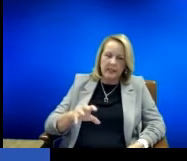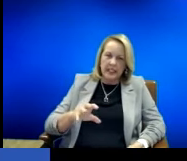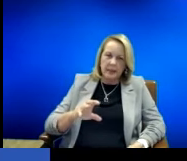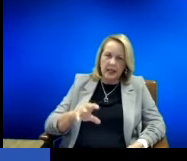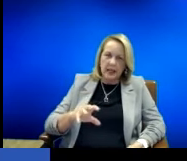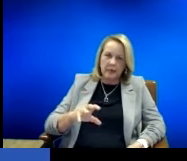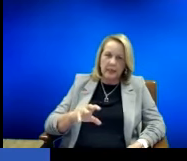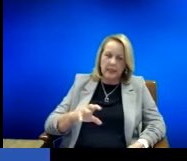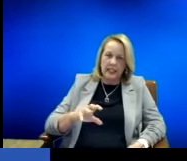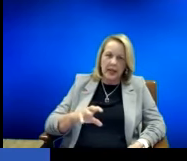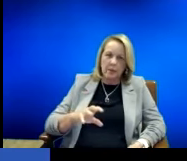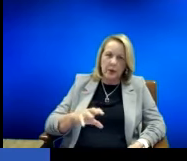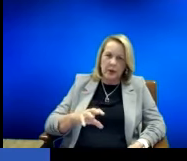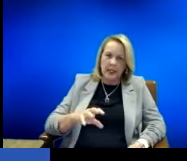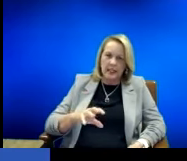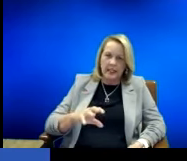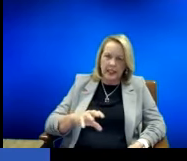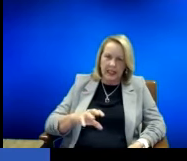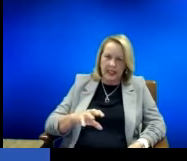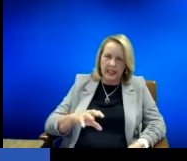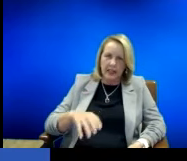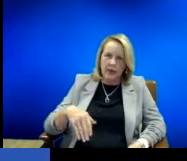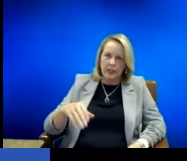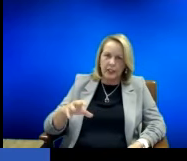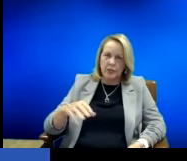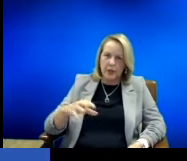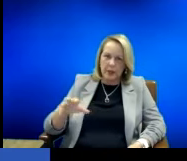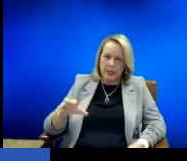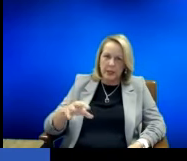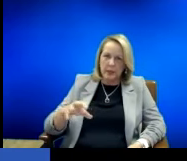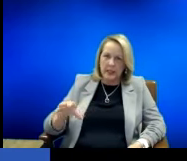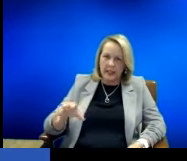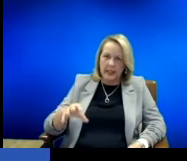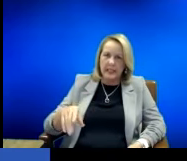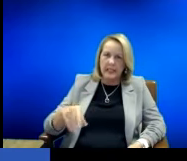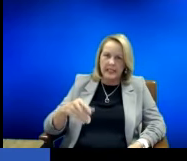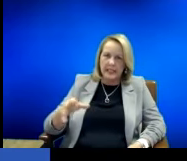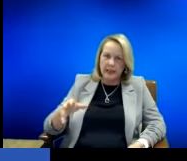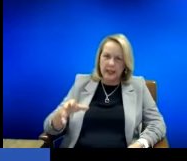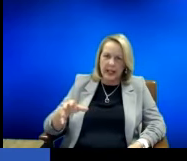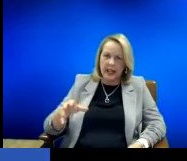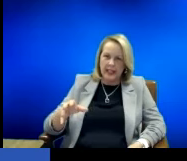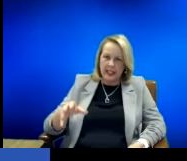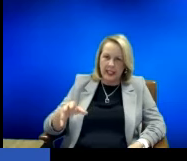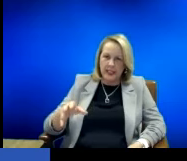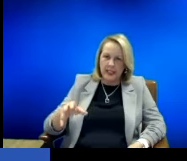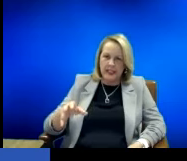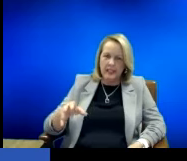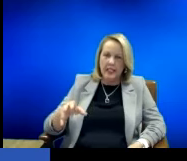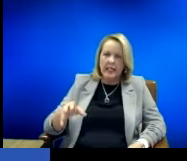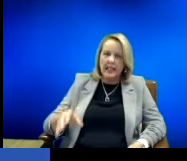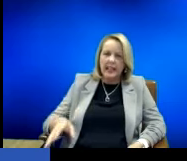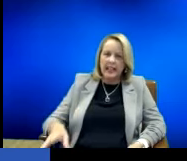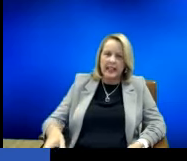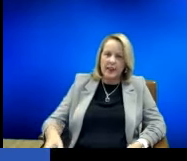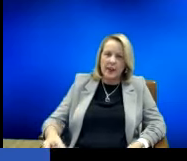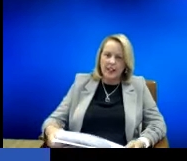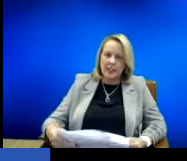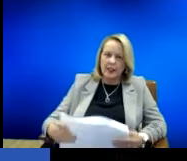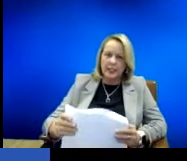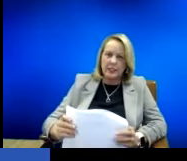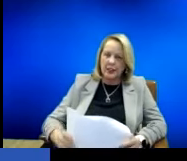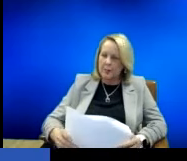different investment options that our board has selected are distributed within these different allocations. And there